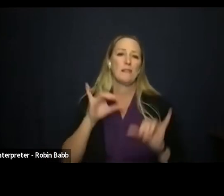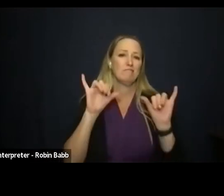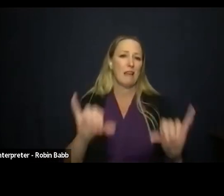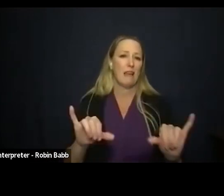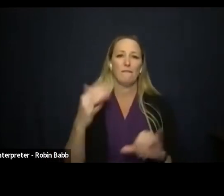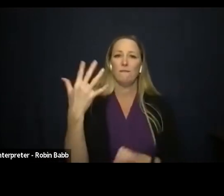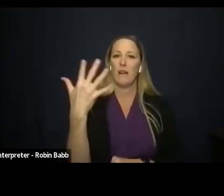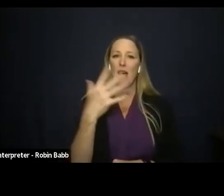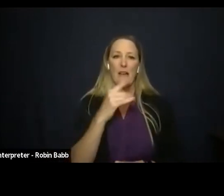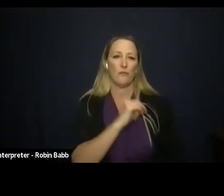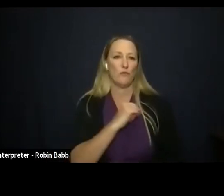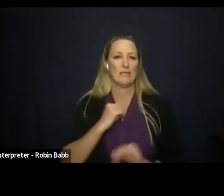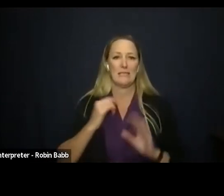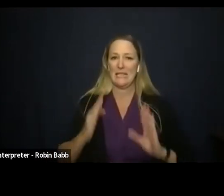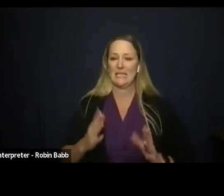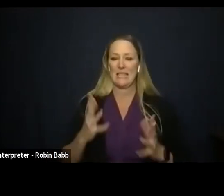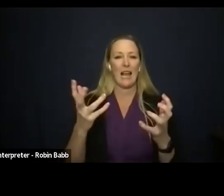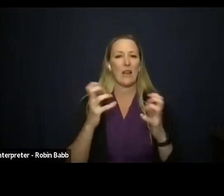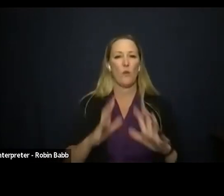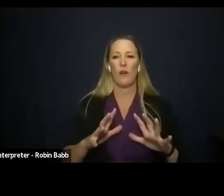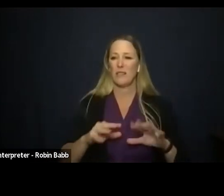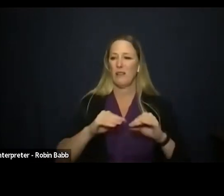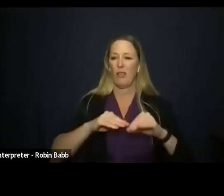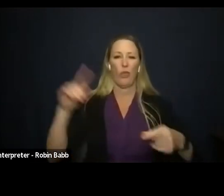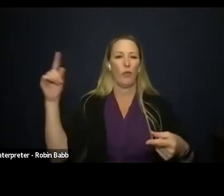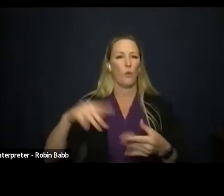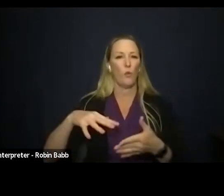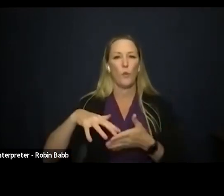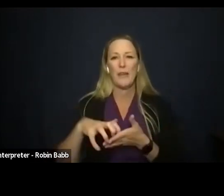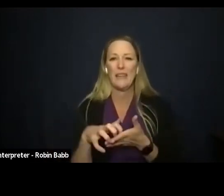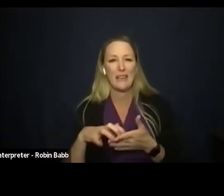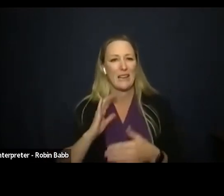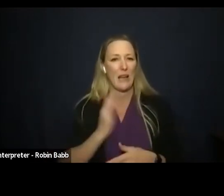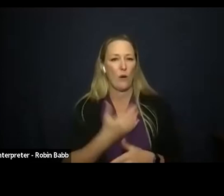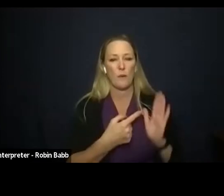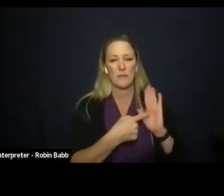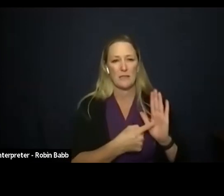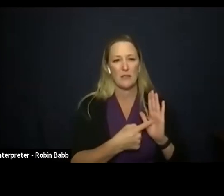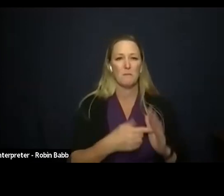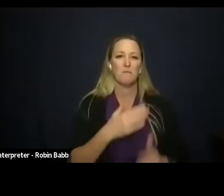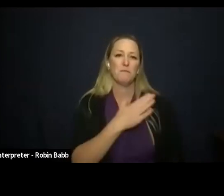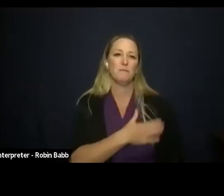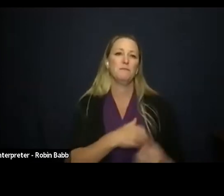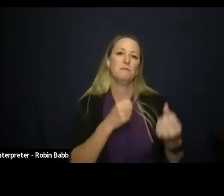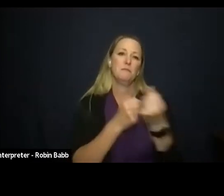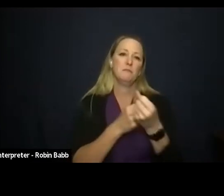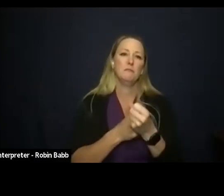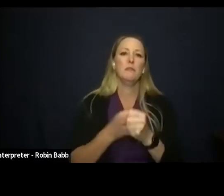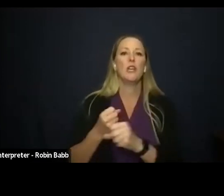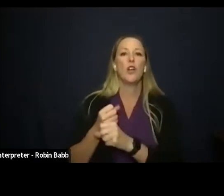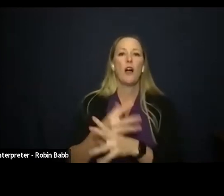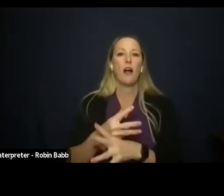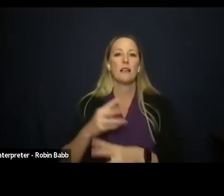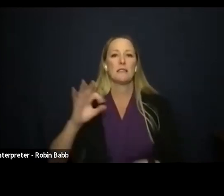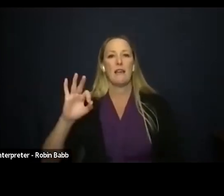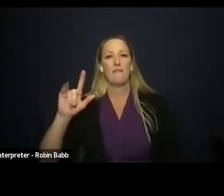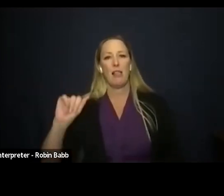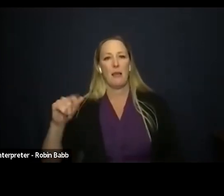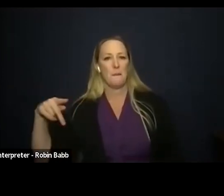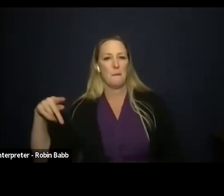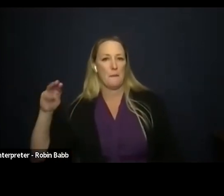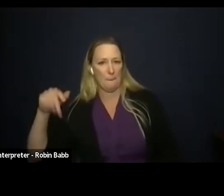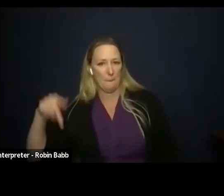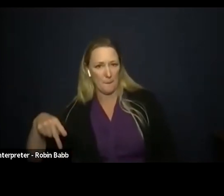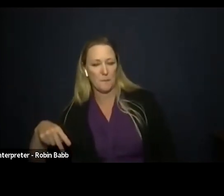our current representation please support the trustee area map submit submitted by cause and fla communities and thank you as always for your